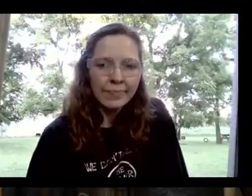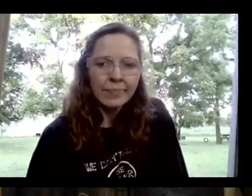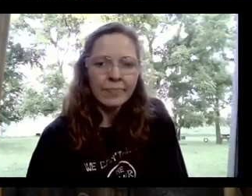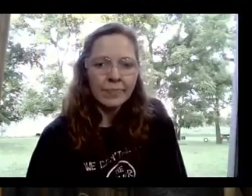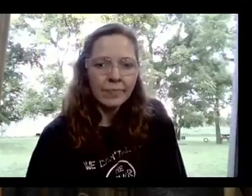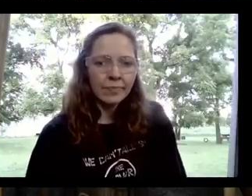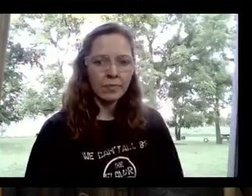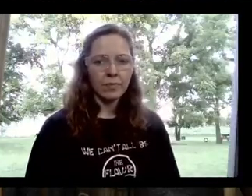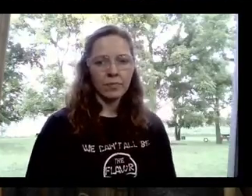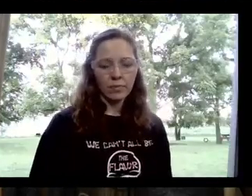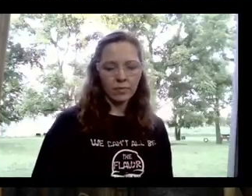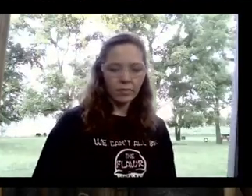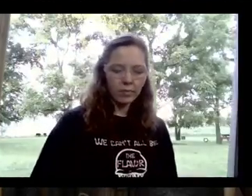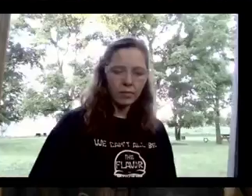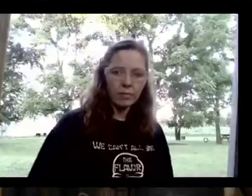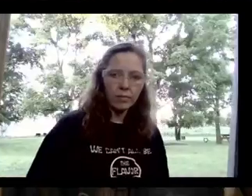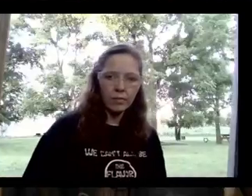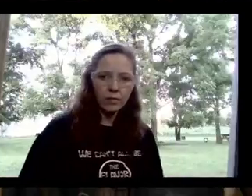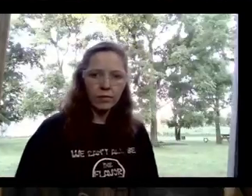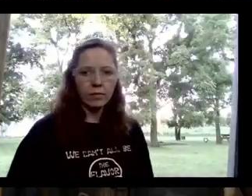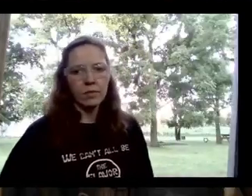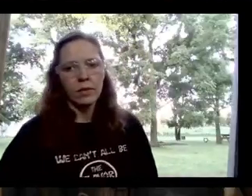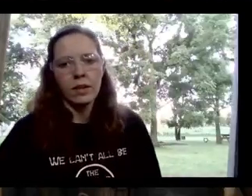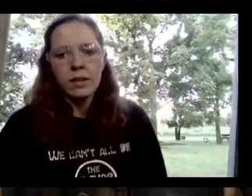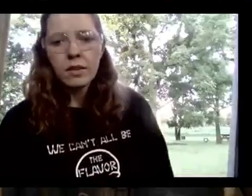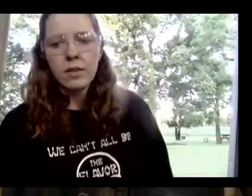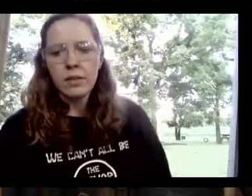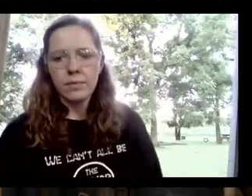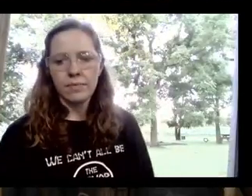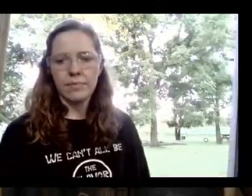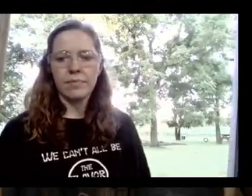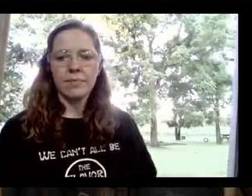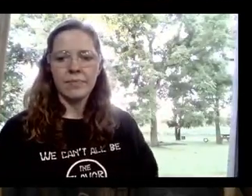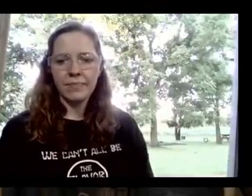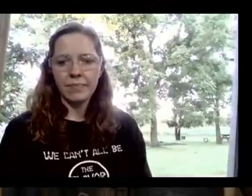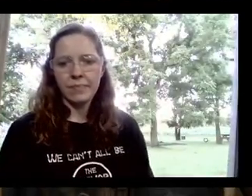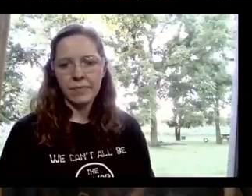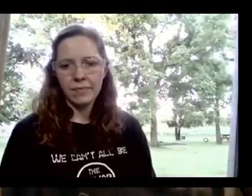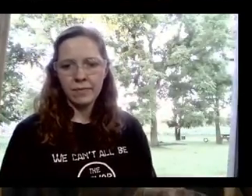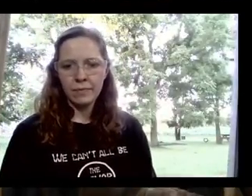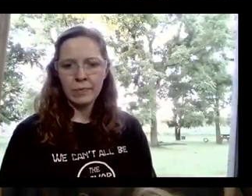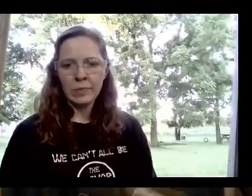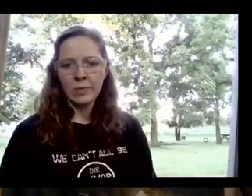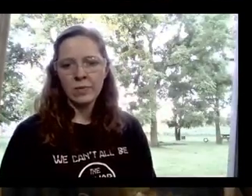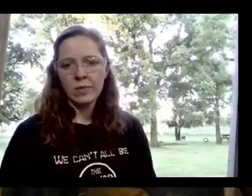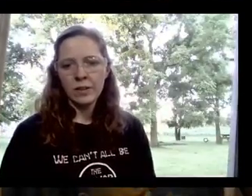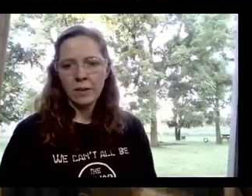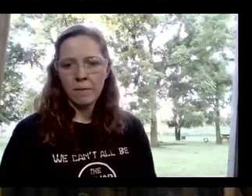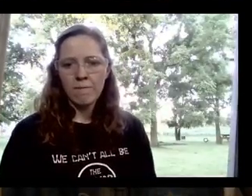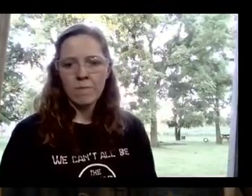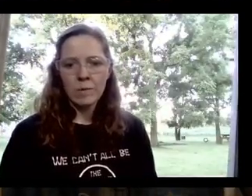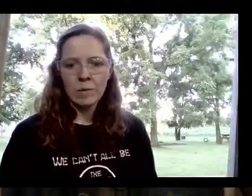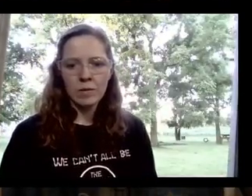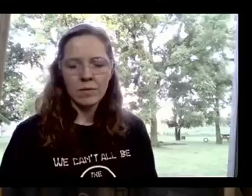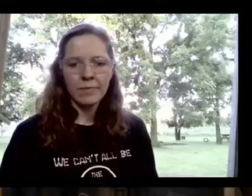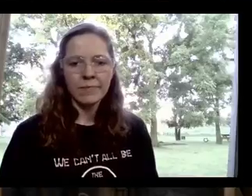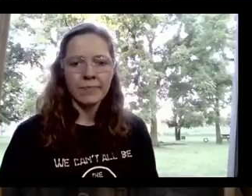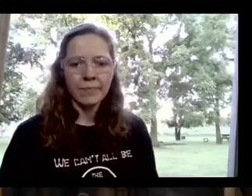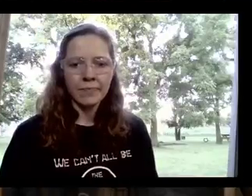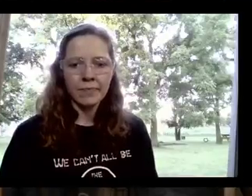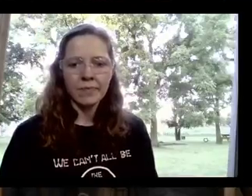without having to take the risk of hitting my anvil surface top. Now, I was